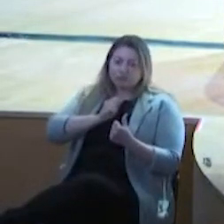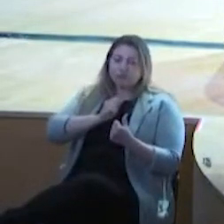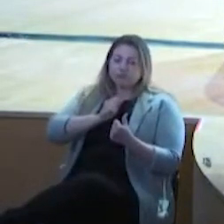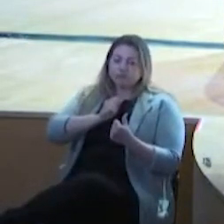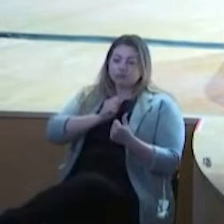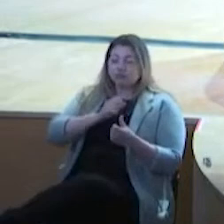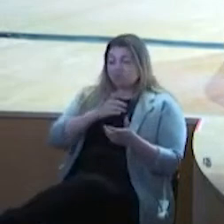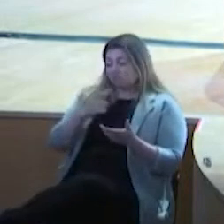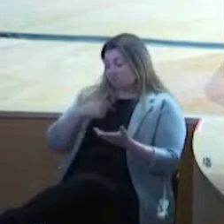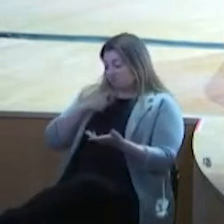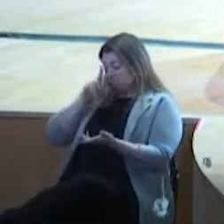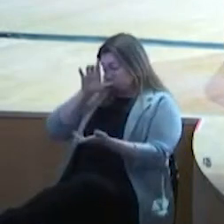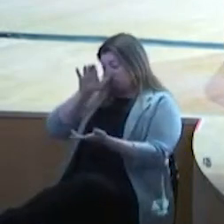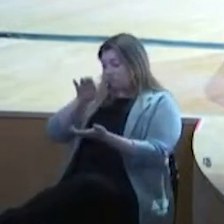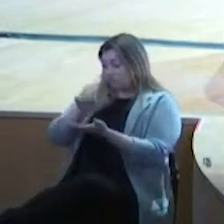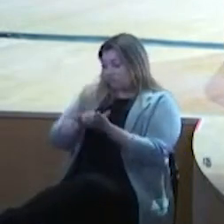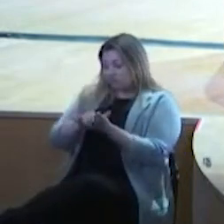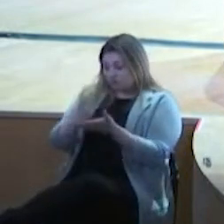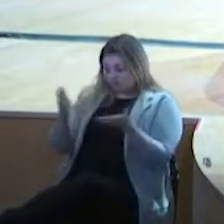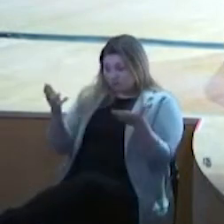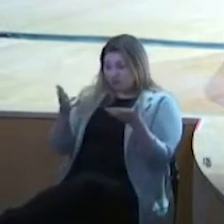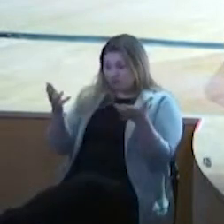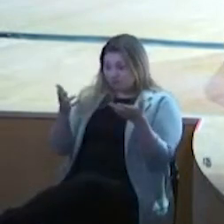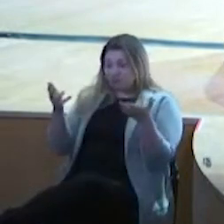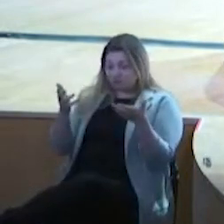And I believe that,